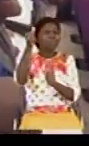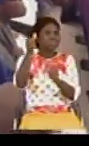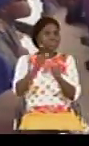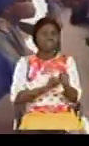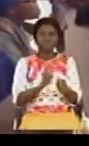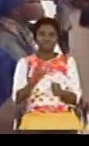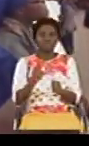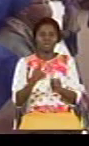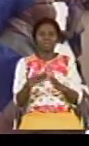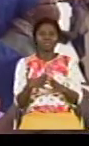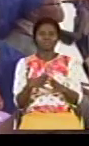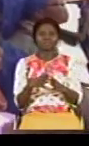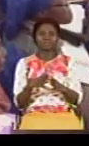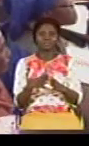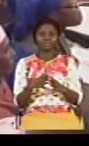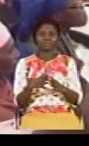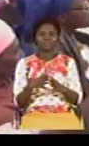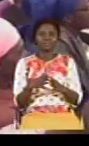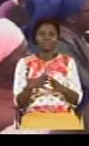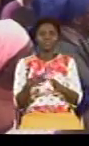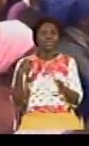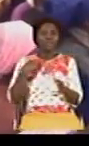torments. We need